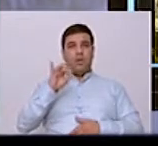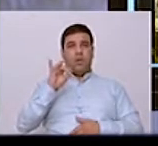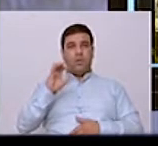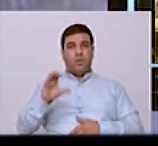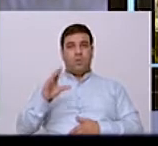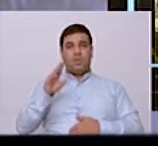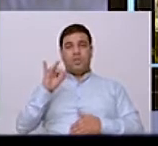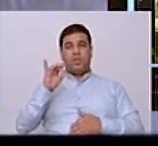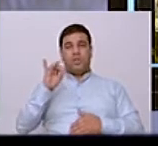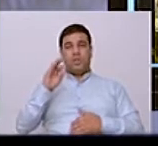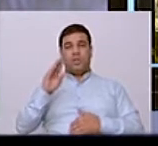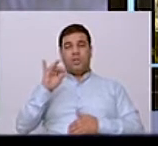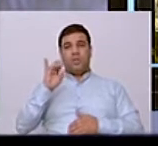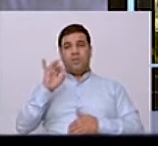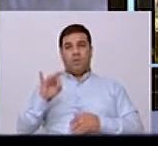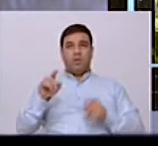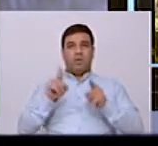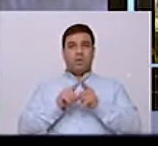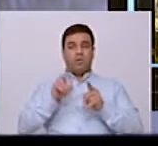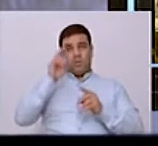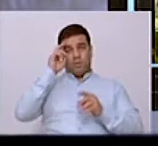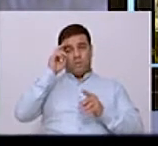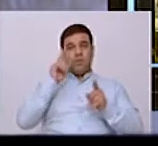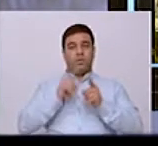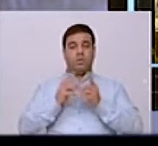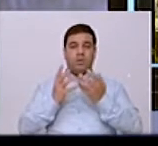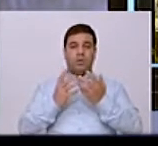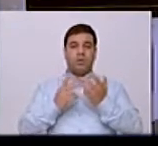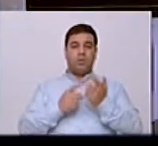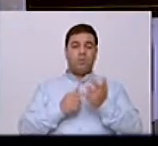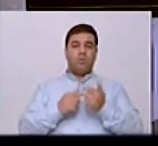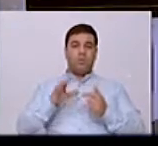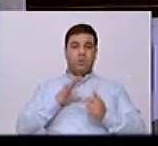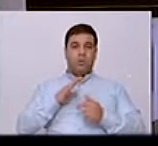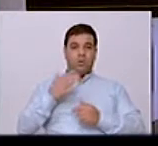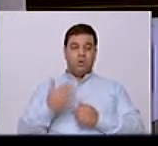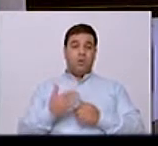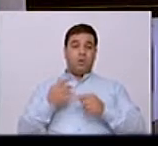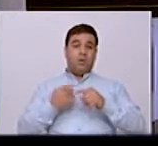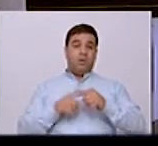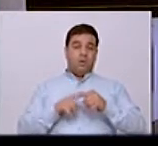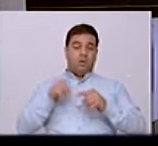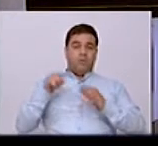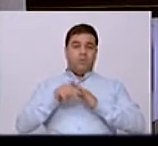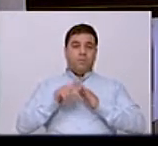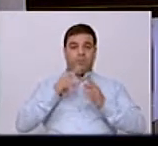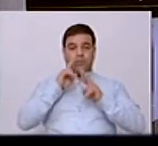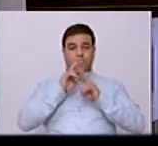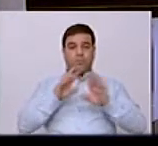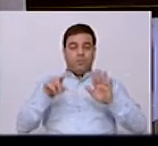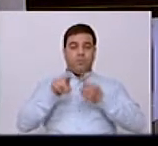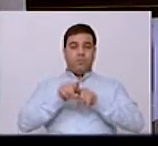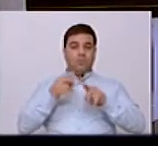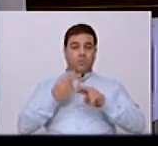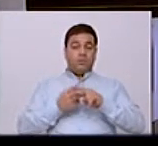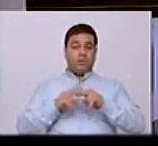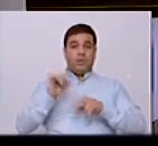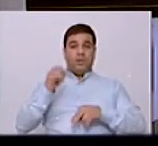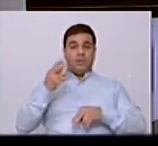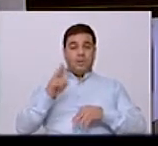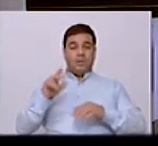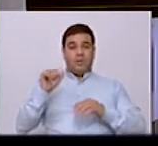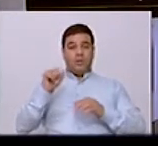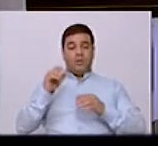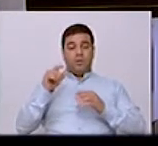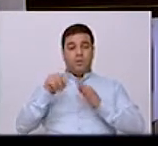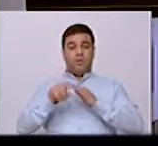Laos, Sharqiy Timor kabi davlatlarni ham sanab o'tdik. Demak, ushbu ko'rsatkichlar orqali ham Osiyoda